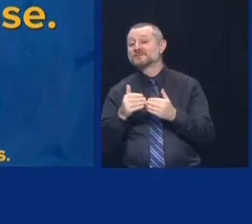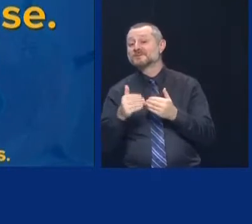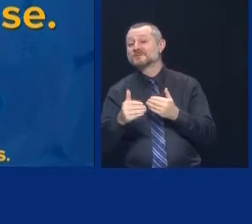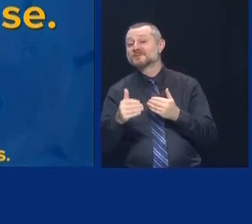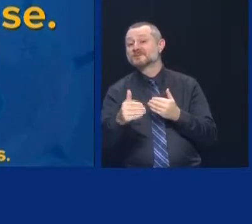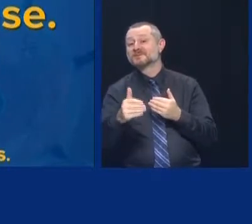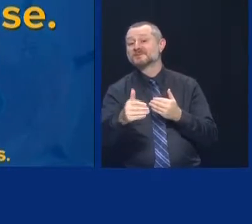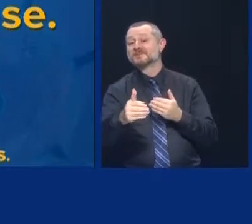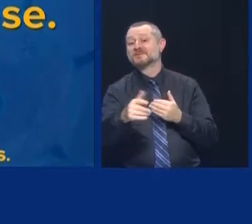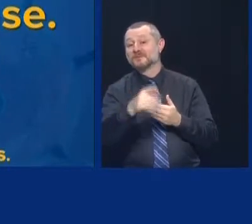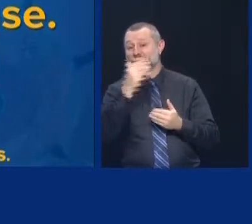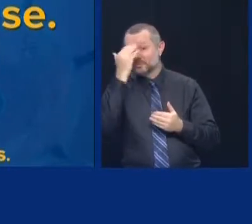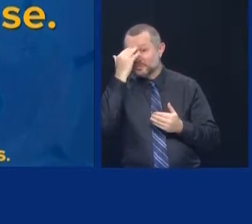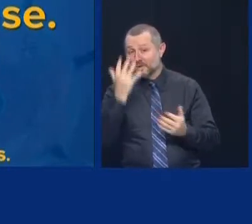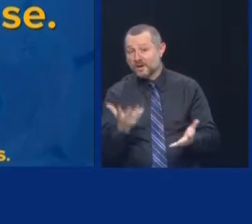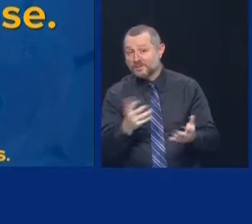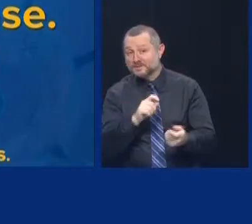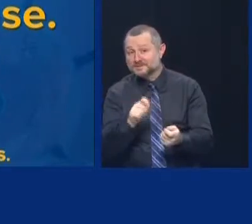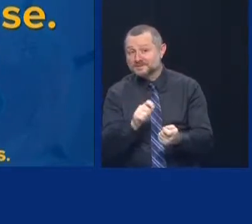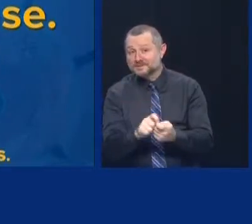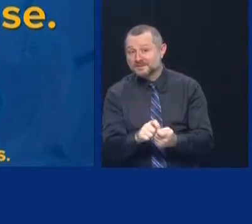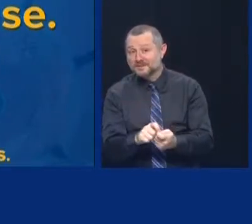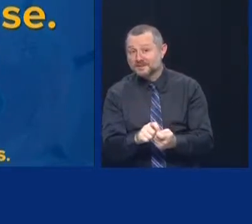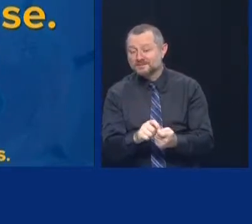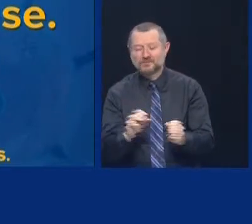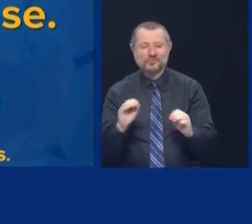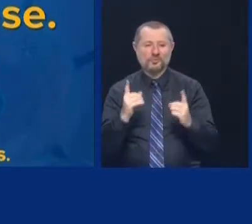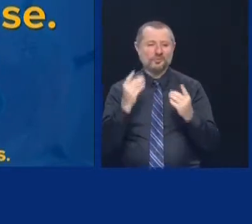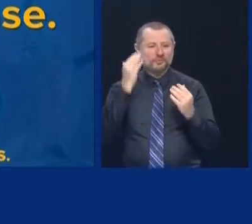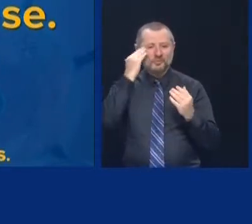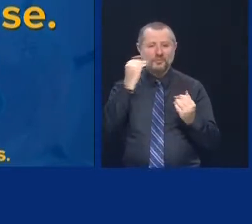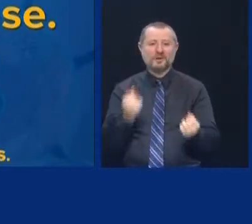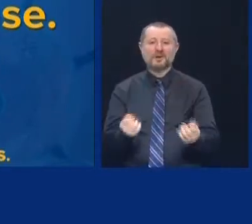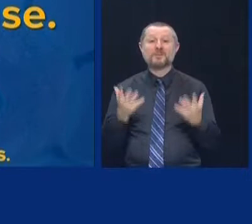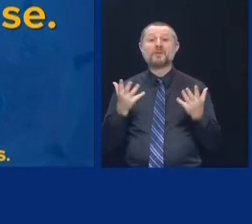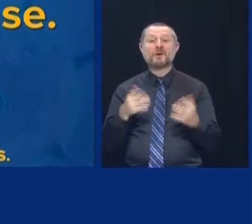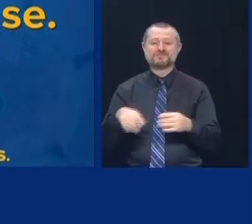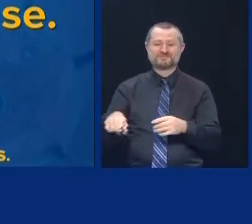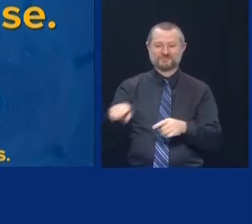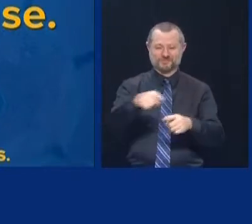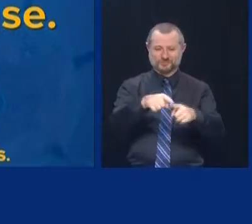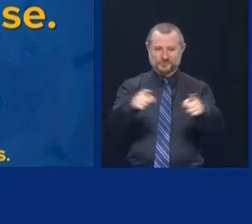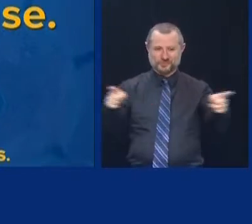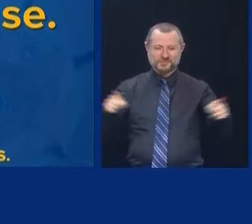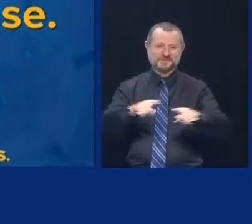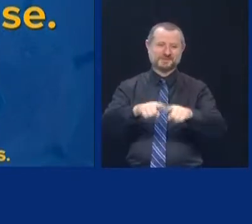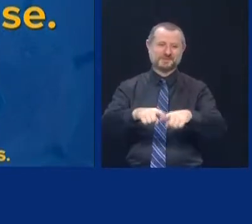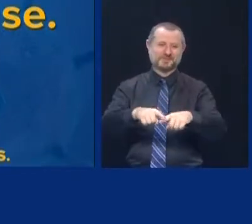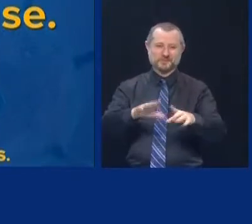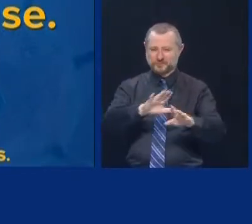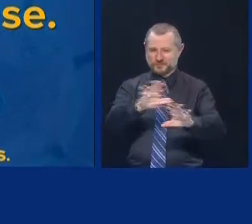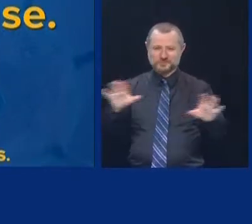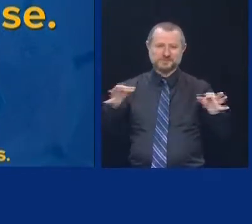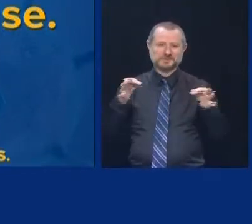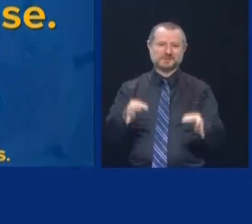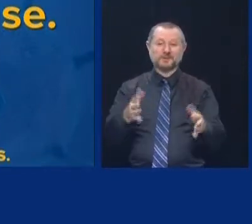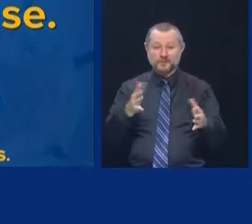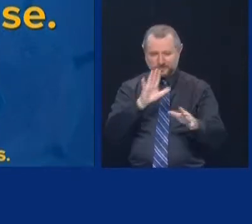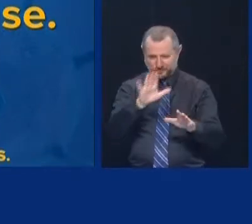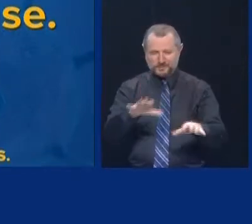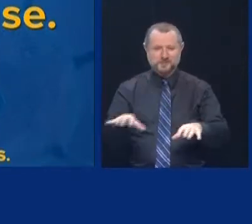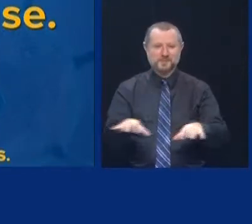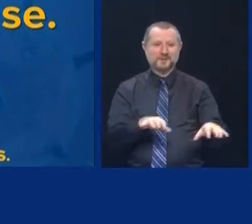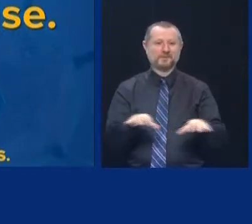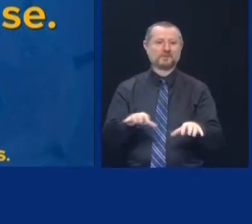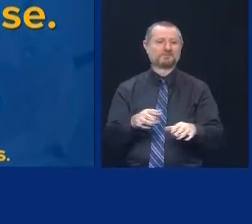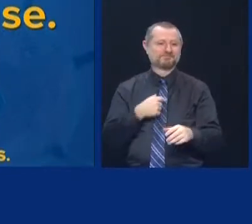knows. It depends on how people perform. If you look at the